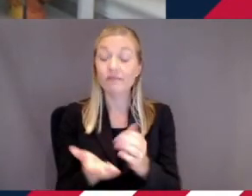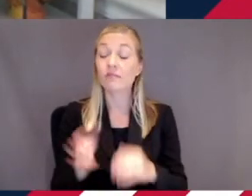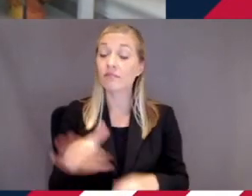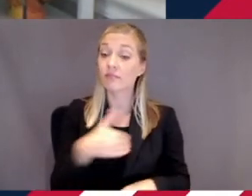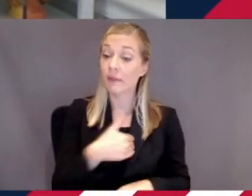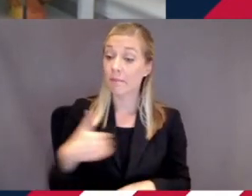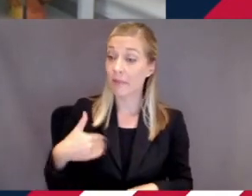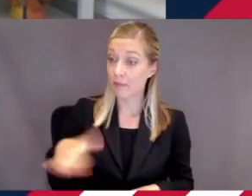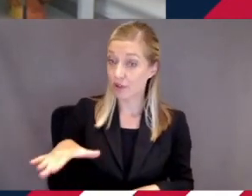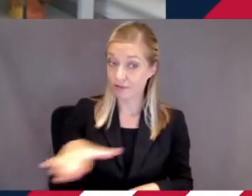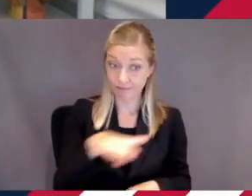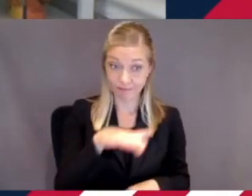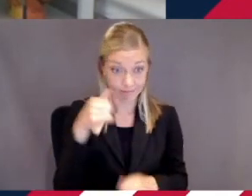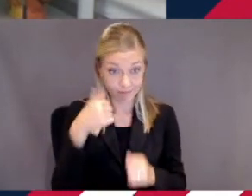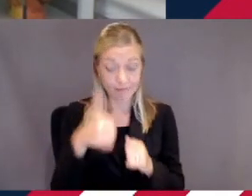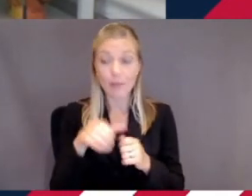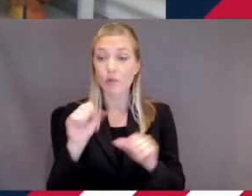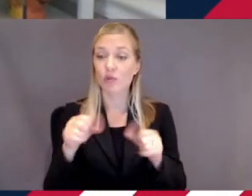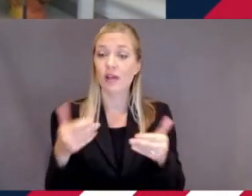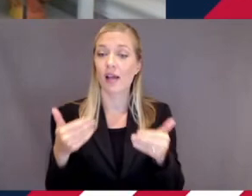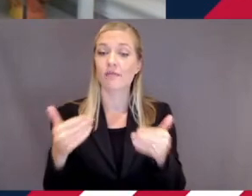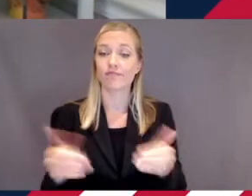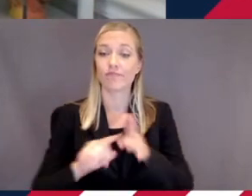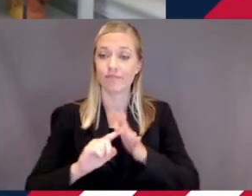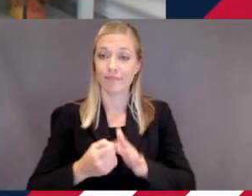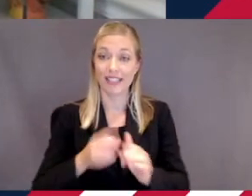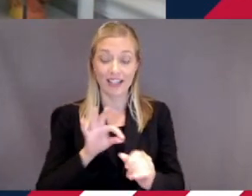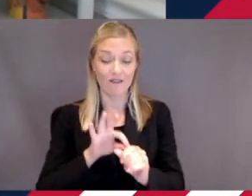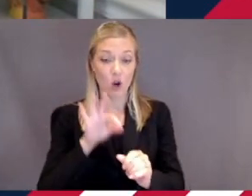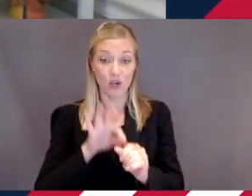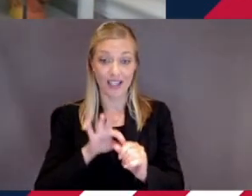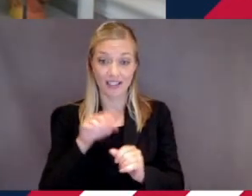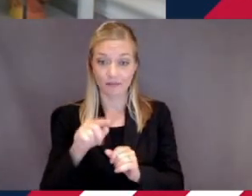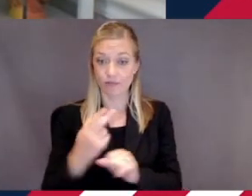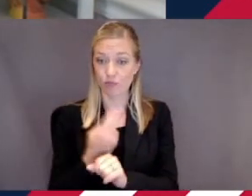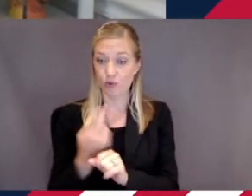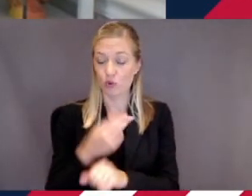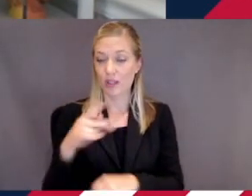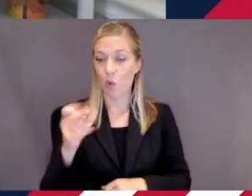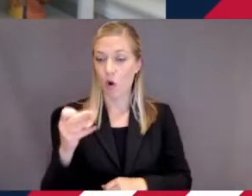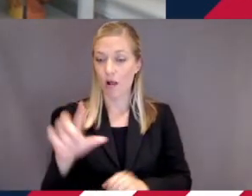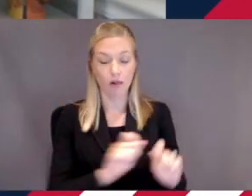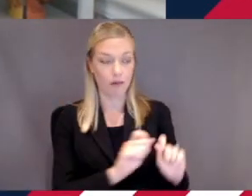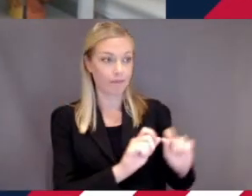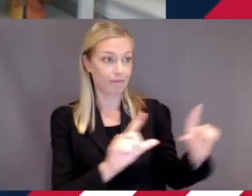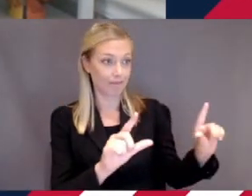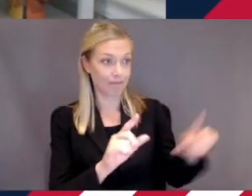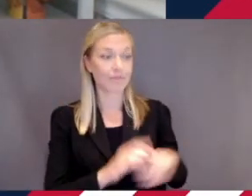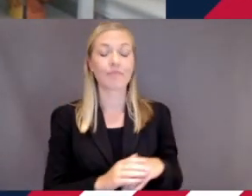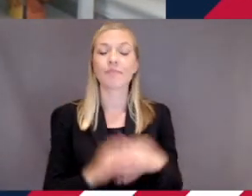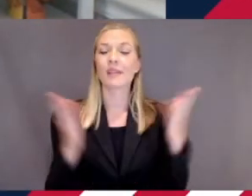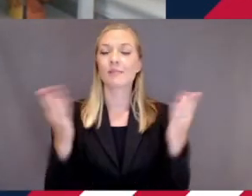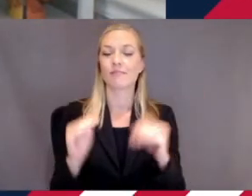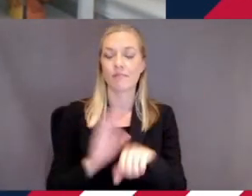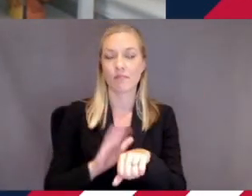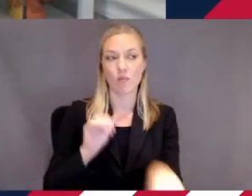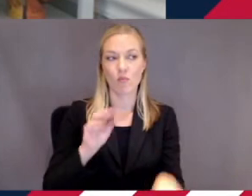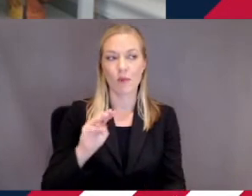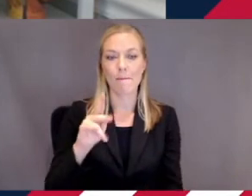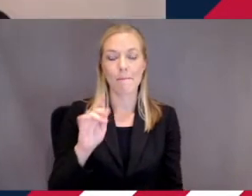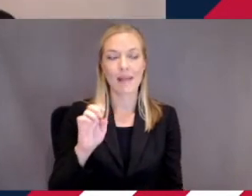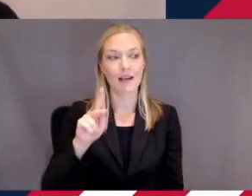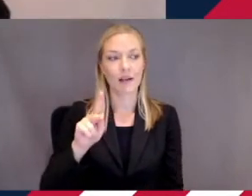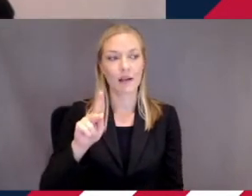begin voting on this proposal through the portal. Now I'm going to call on Mike Kreloff to begin discussion.